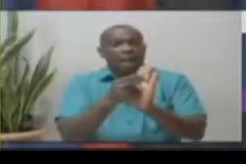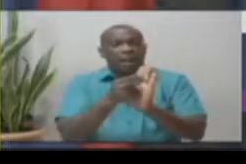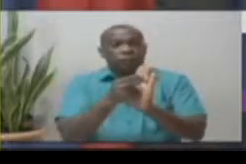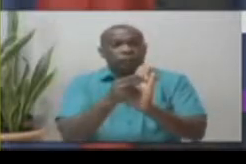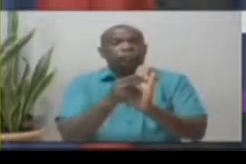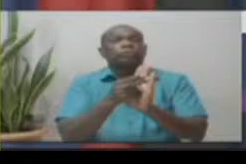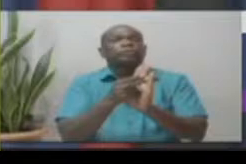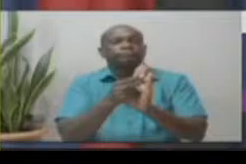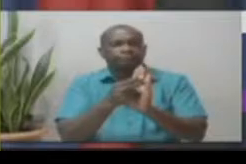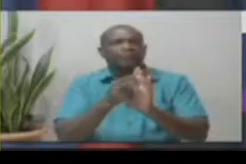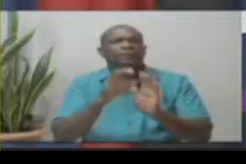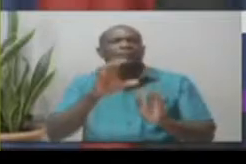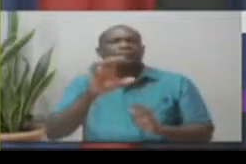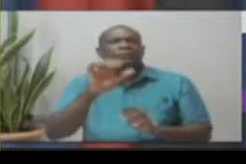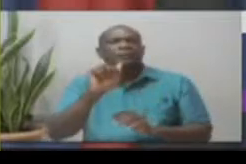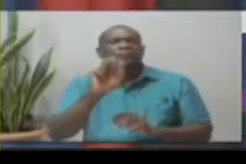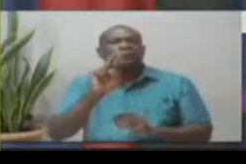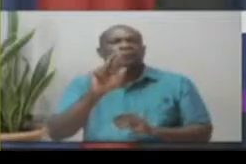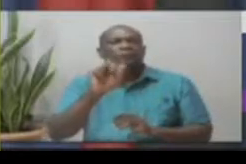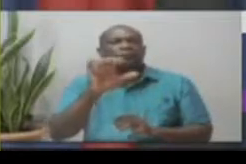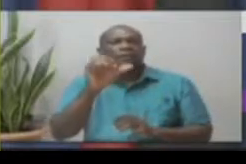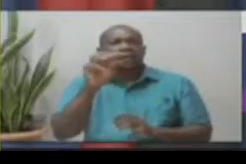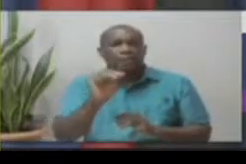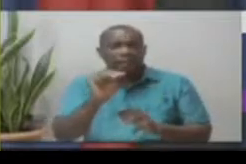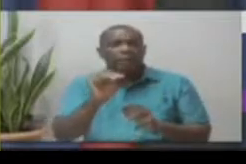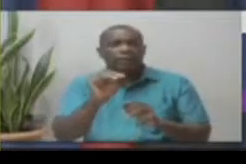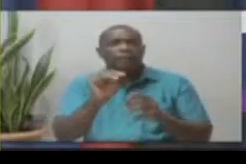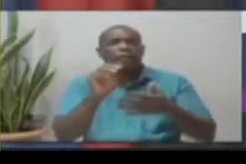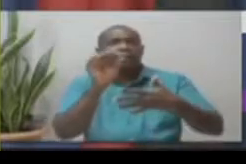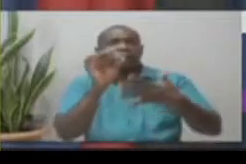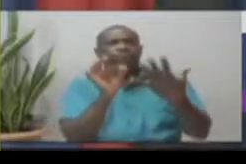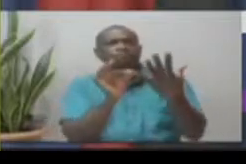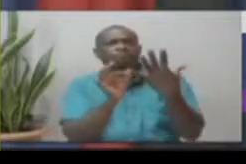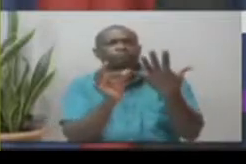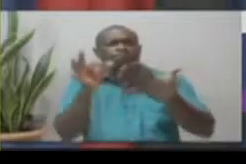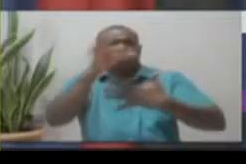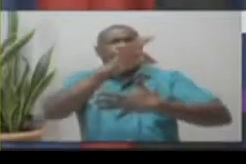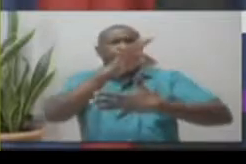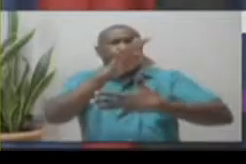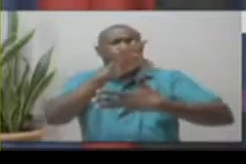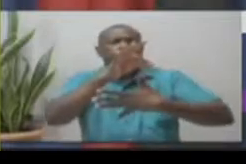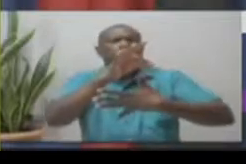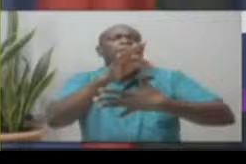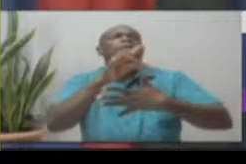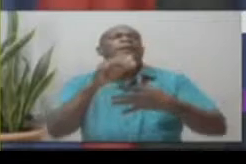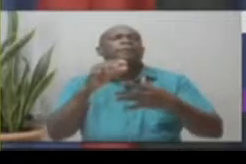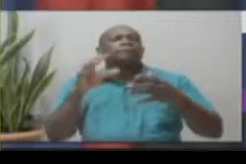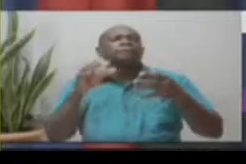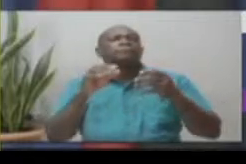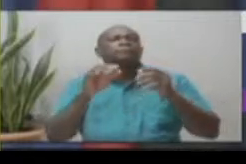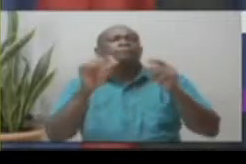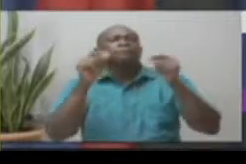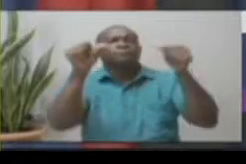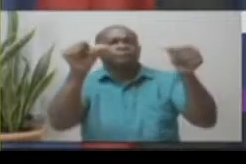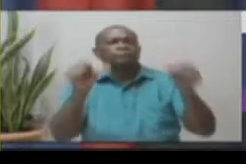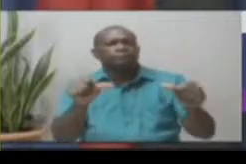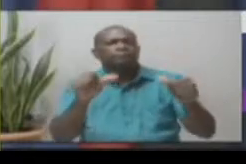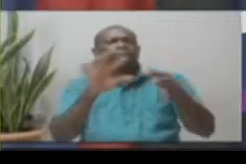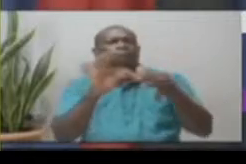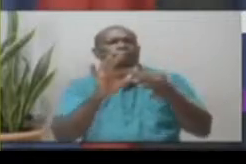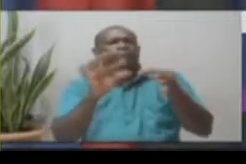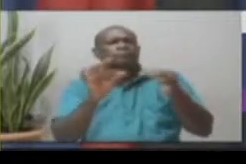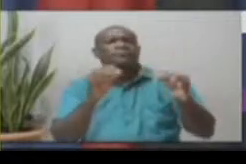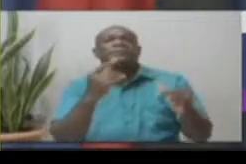CARICOM had put out a statement in January that we were foreseeing difficulties. One or two